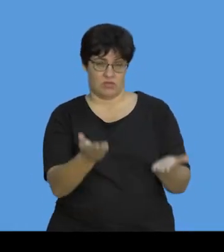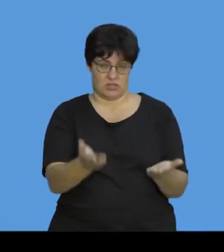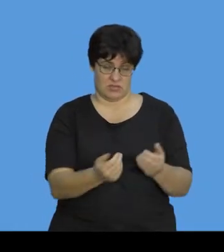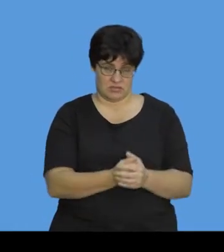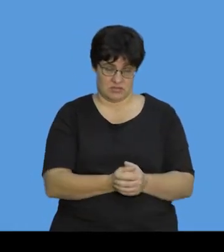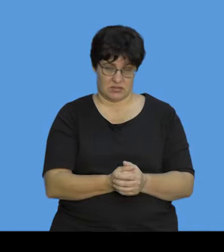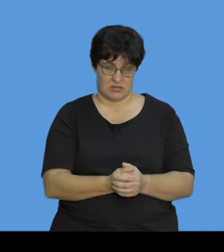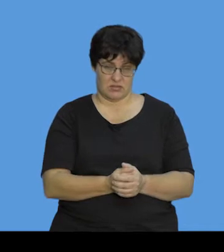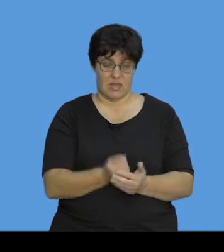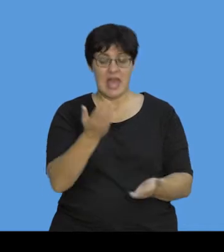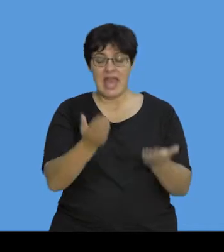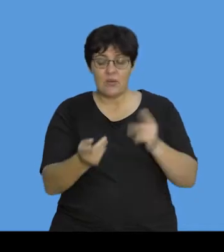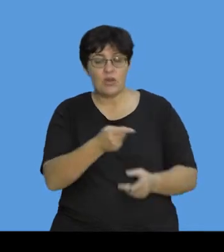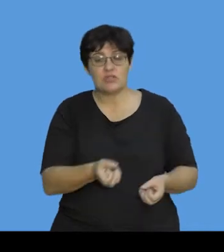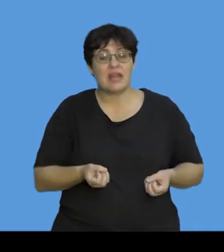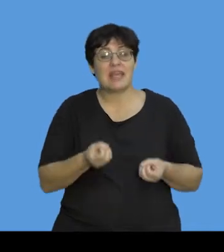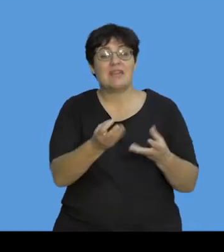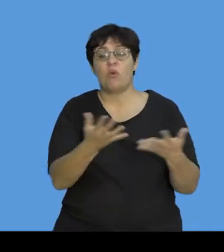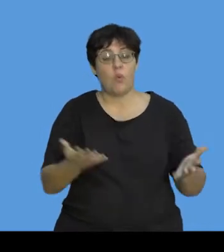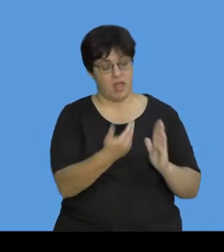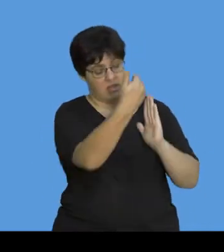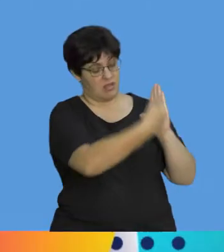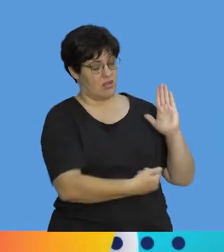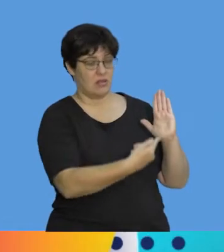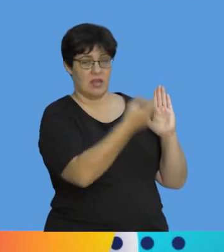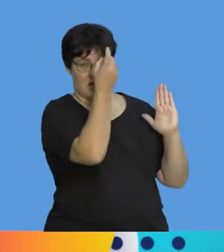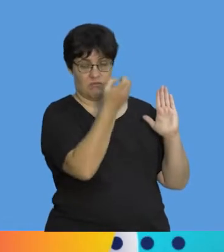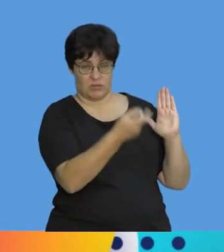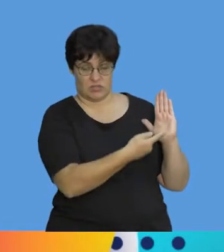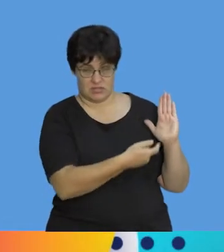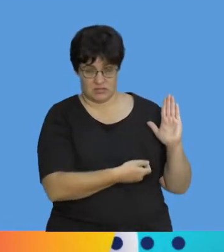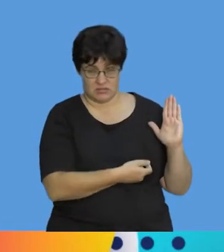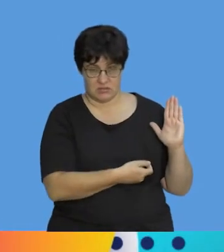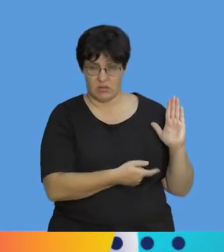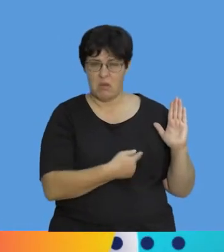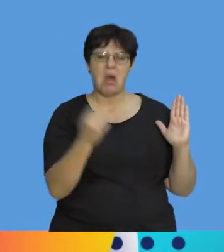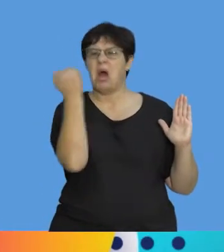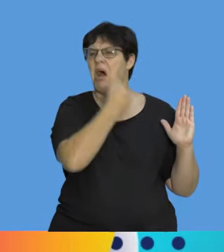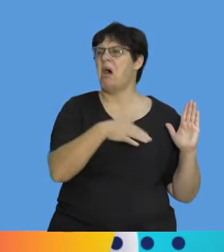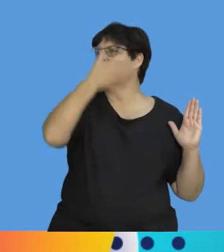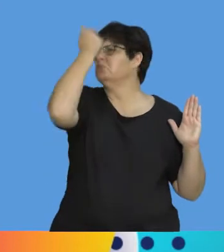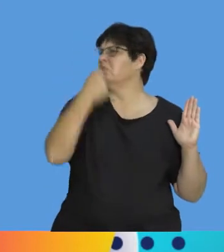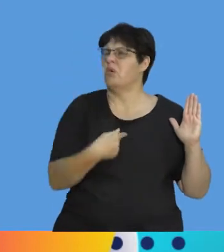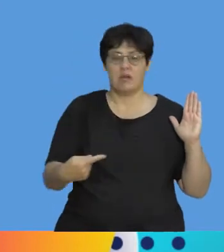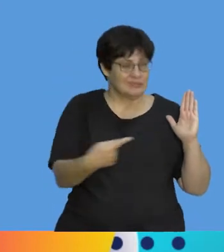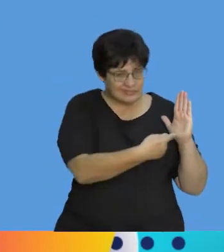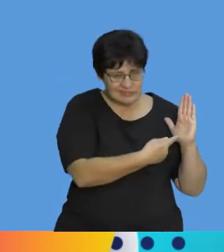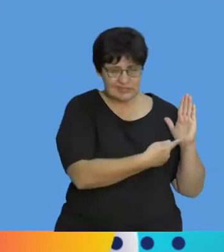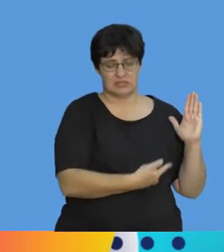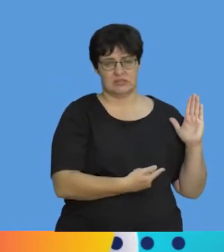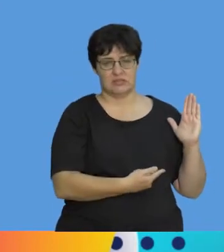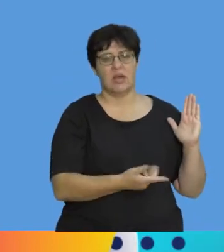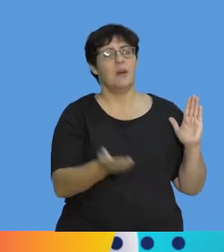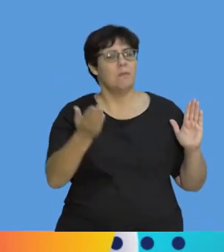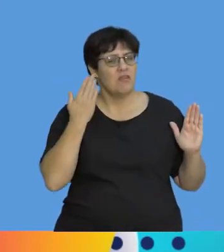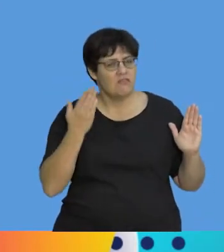Those equations are given to you on your information sheet, so there's no excuses. Okay, you have worked with all of